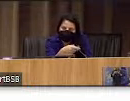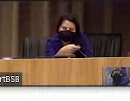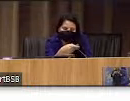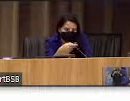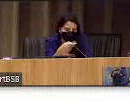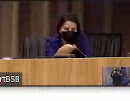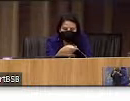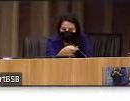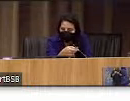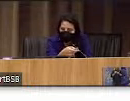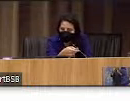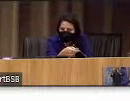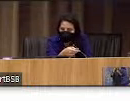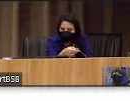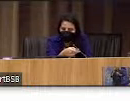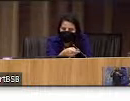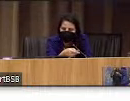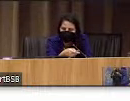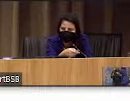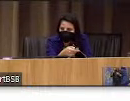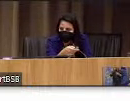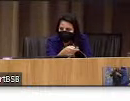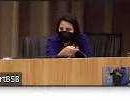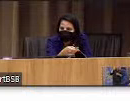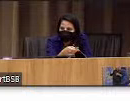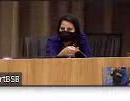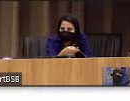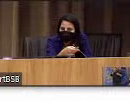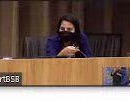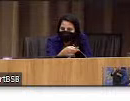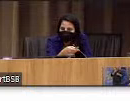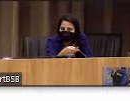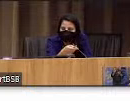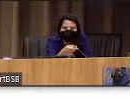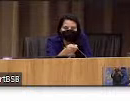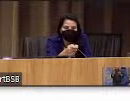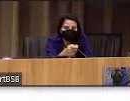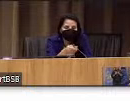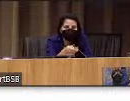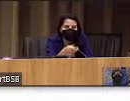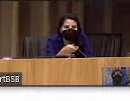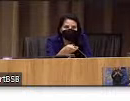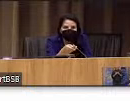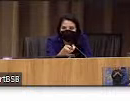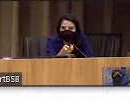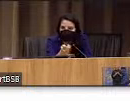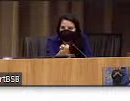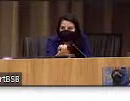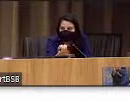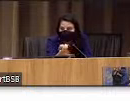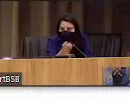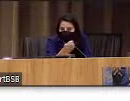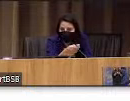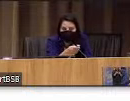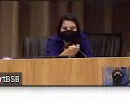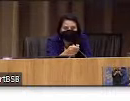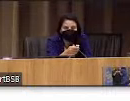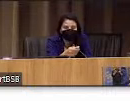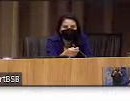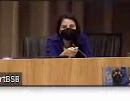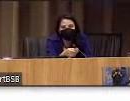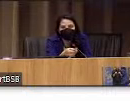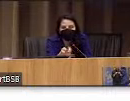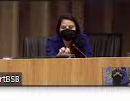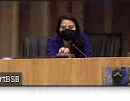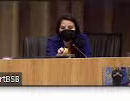teach the machine how to work. It was described by other colleagues, but we could work with